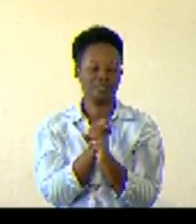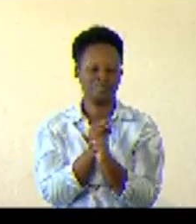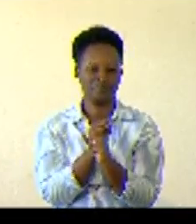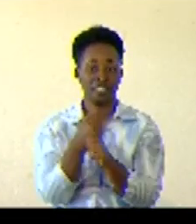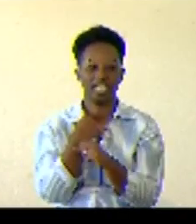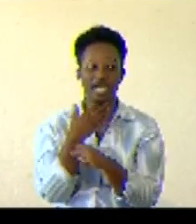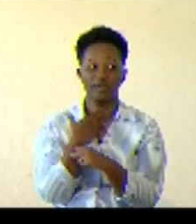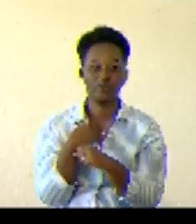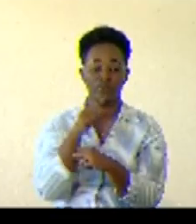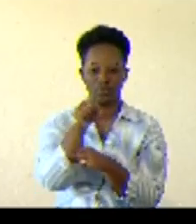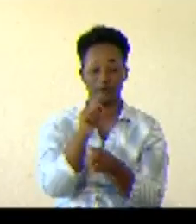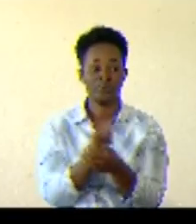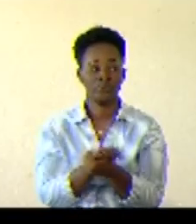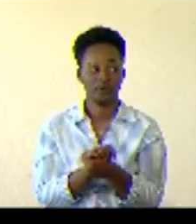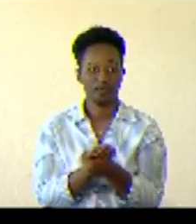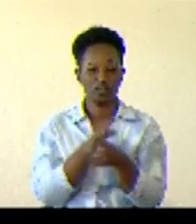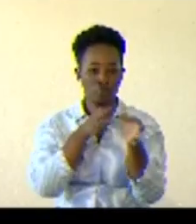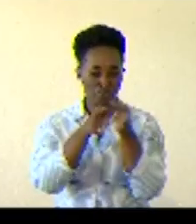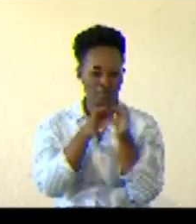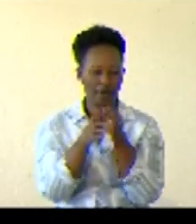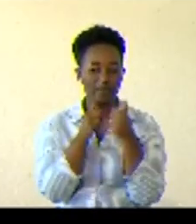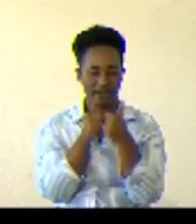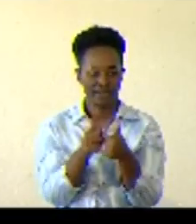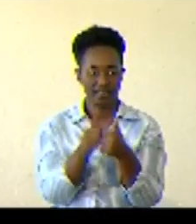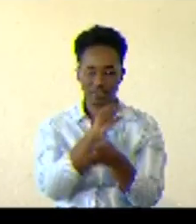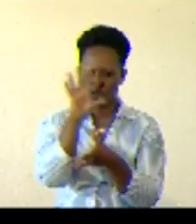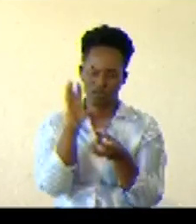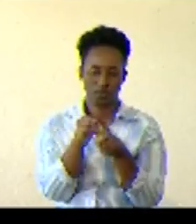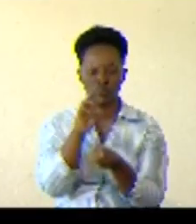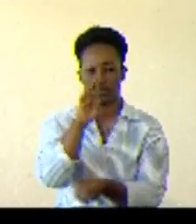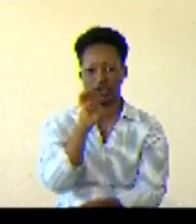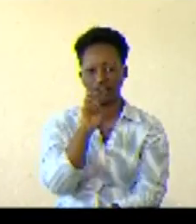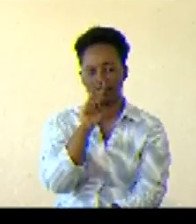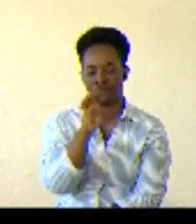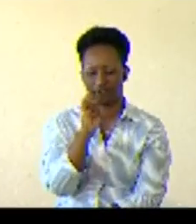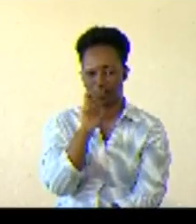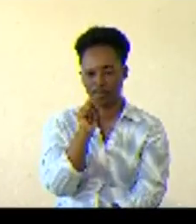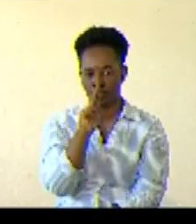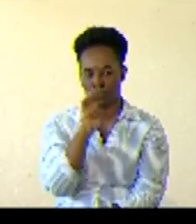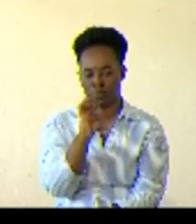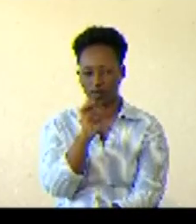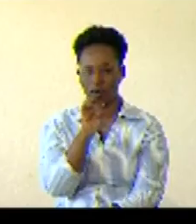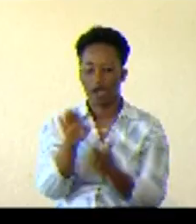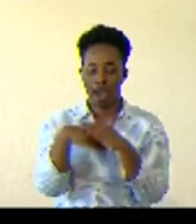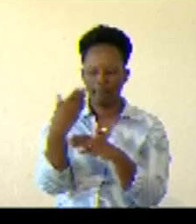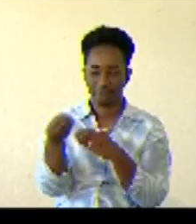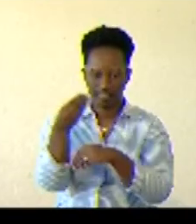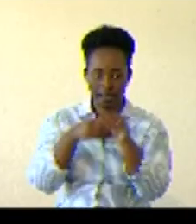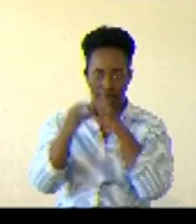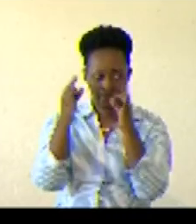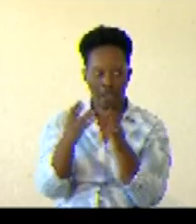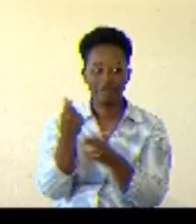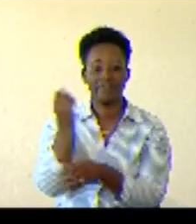I want you to interpret it well. The total revenue generated after selling goods by a farm was